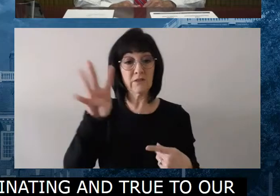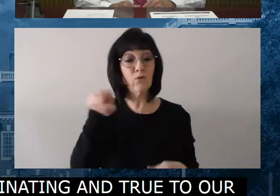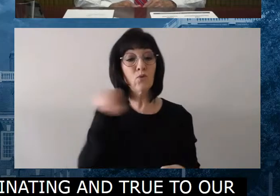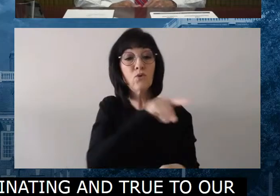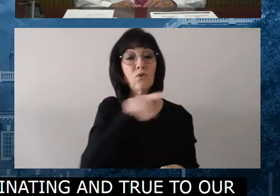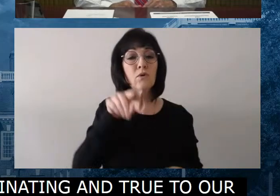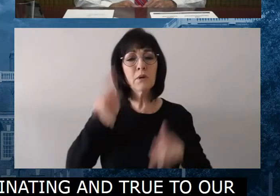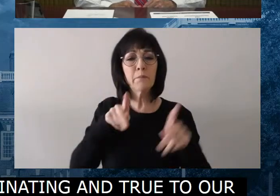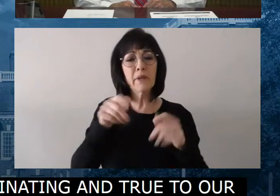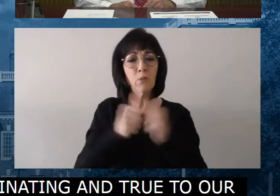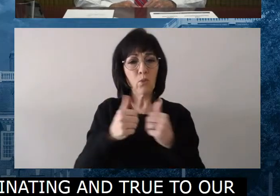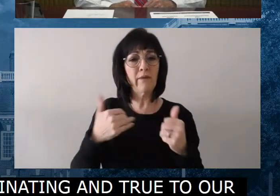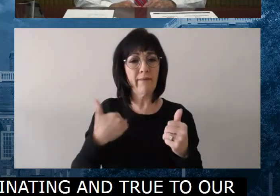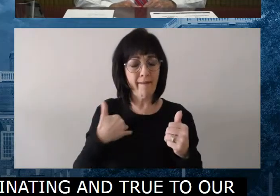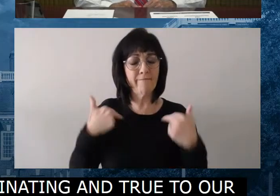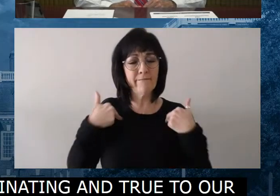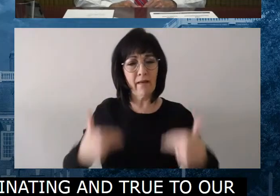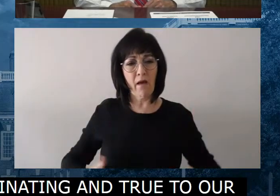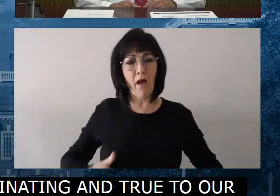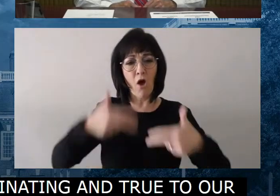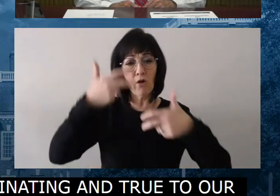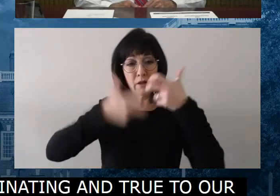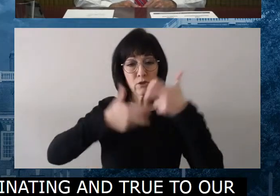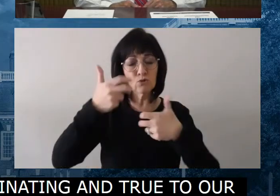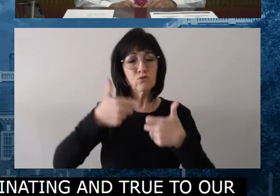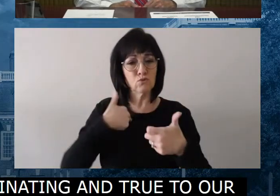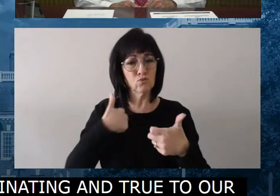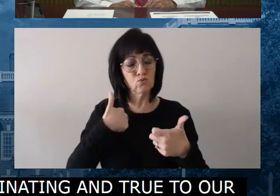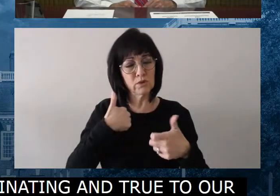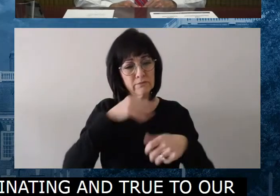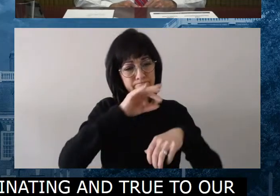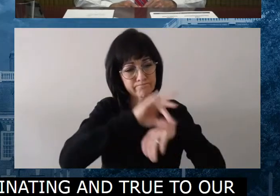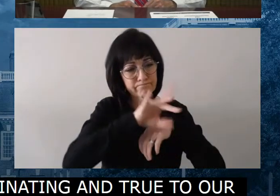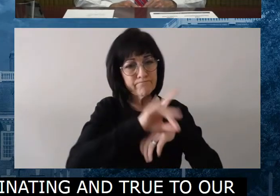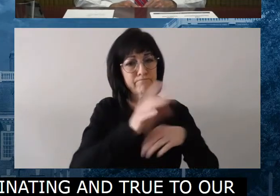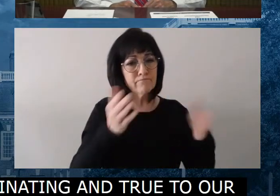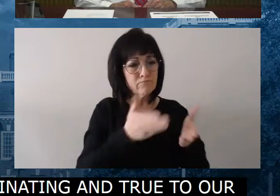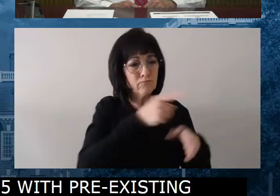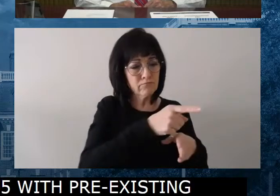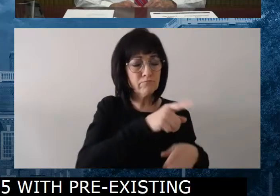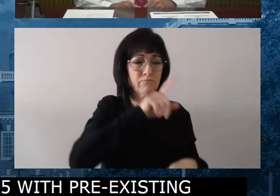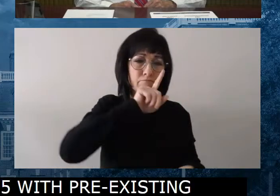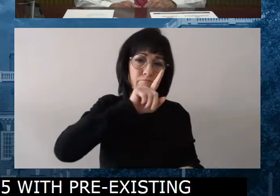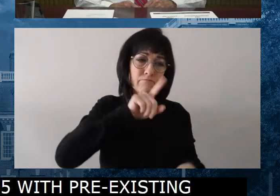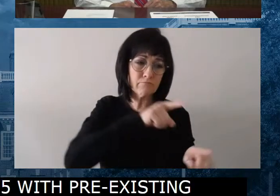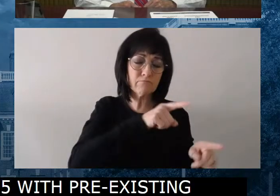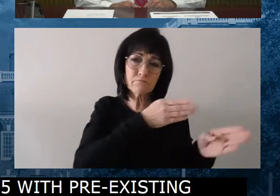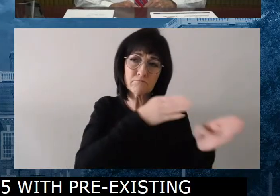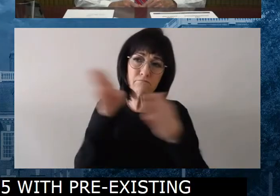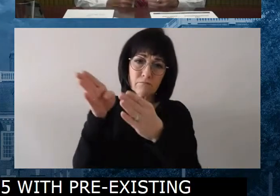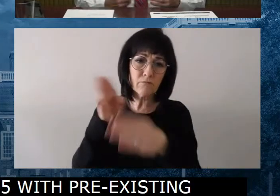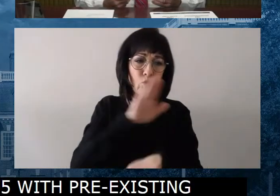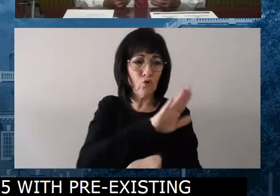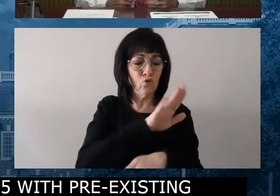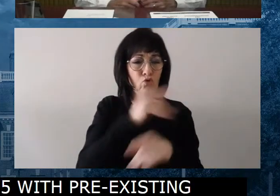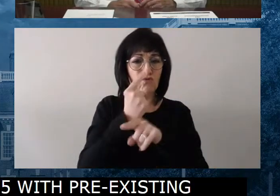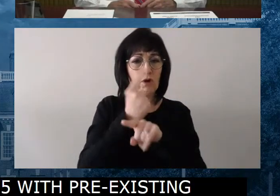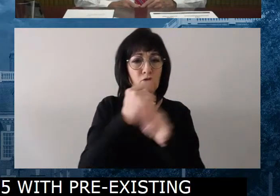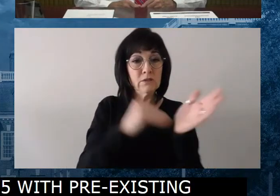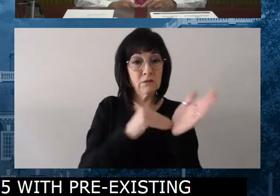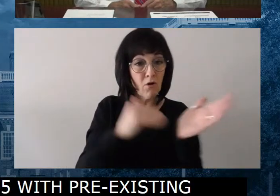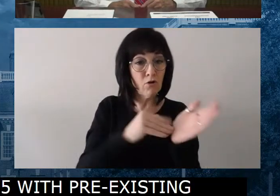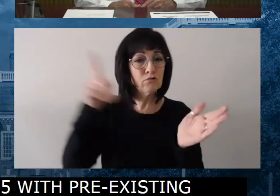them to go to their primary care physicians, other healthcare providers and hospitals so that